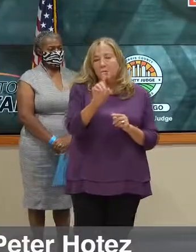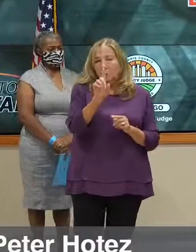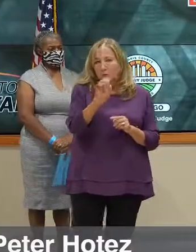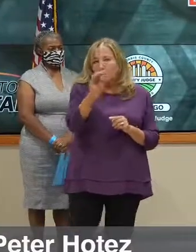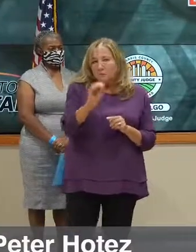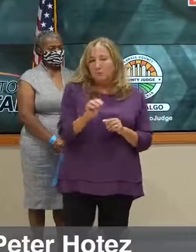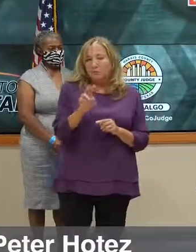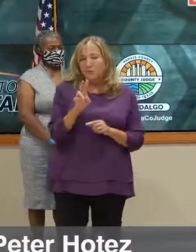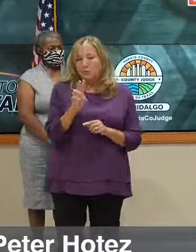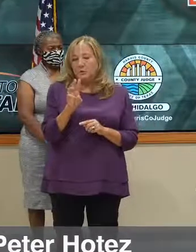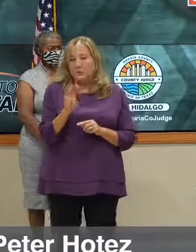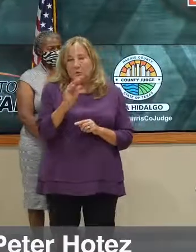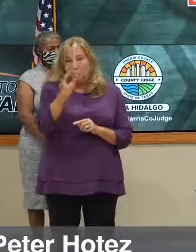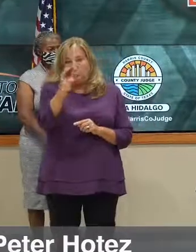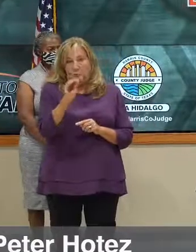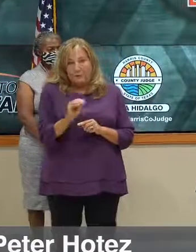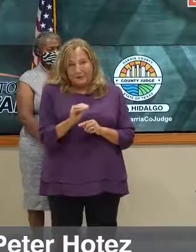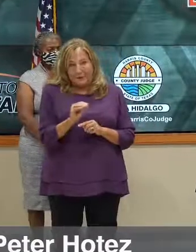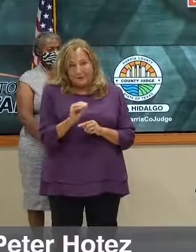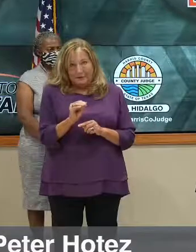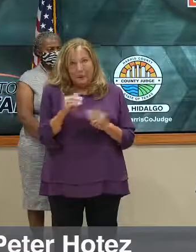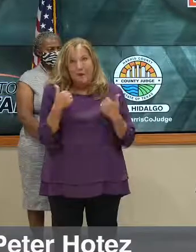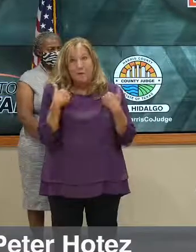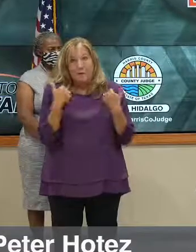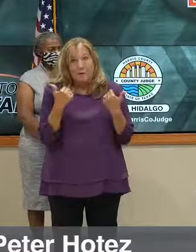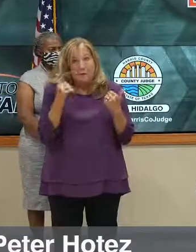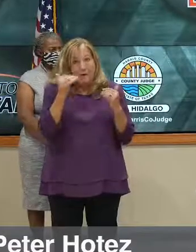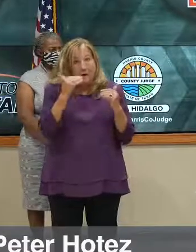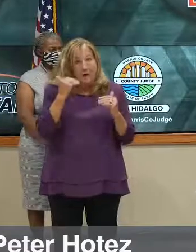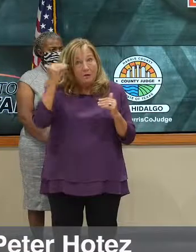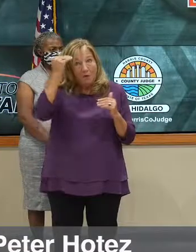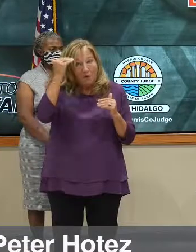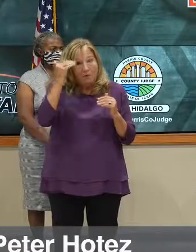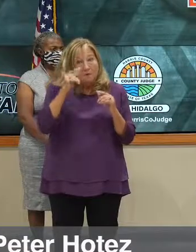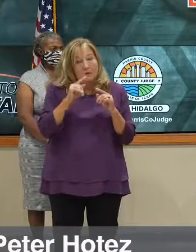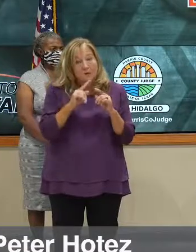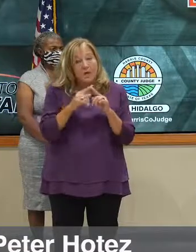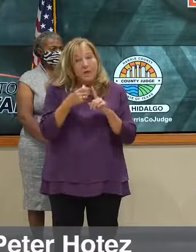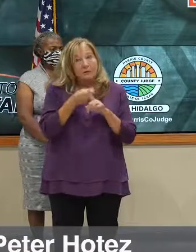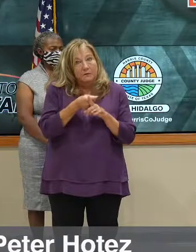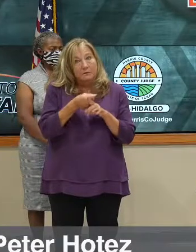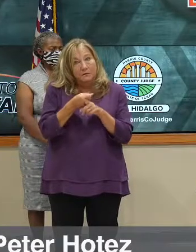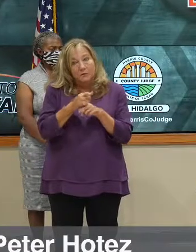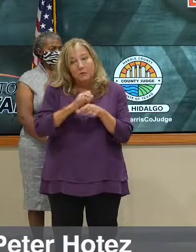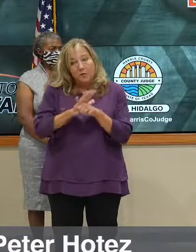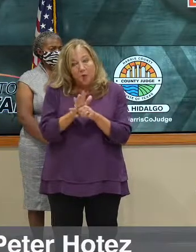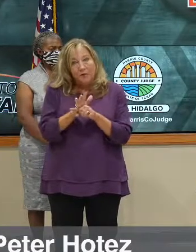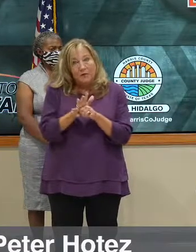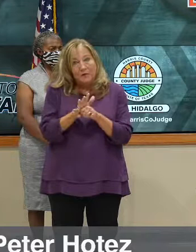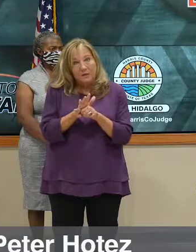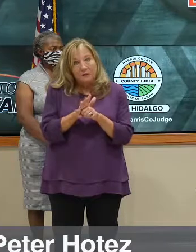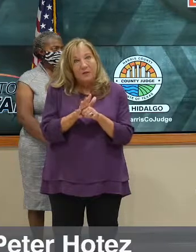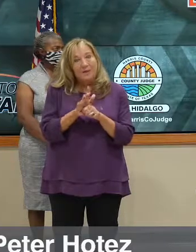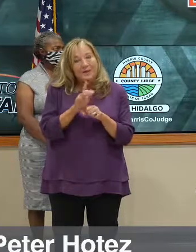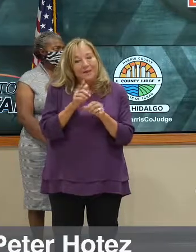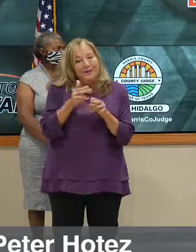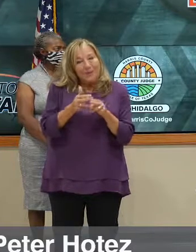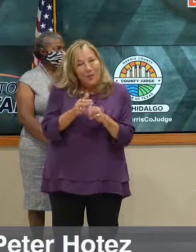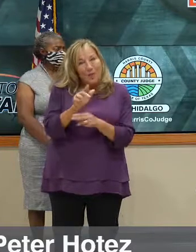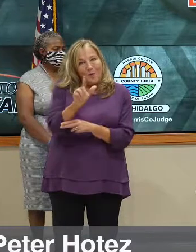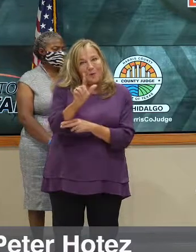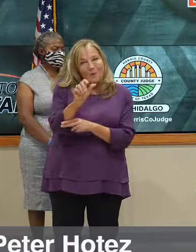get infected are getting long COVID. And this is not a time of your life when you want to get long COVID, right? This is a time in your life when